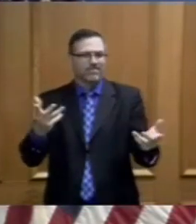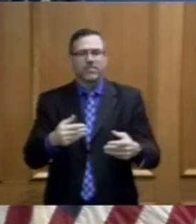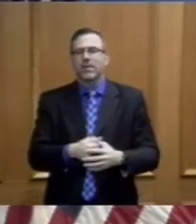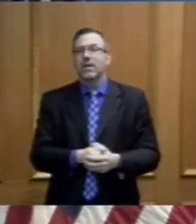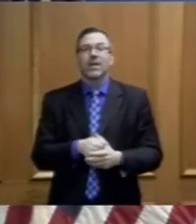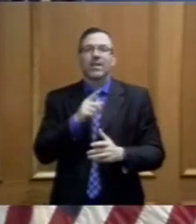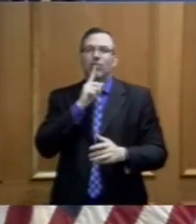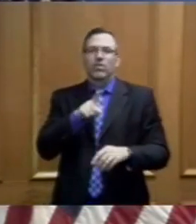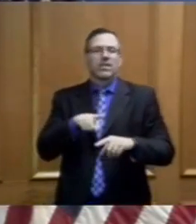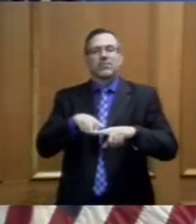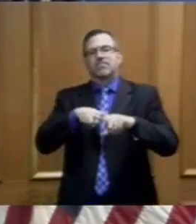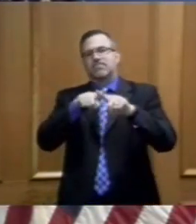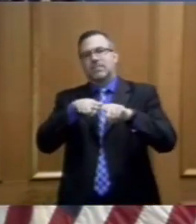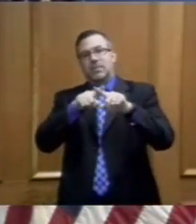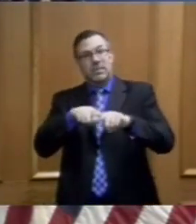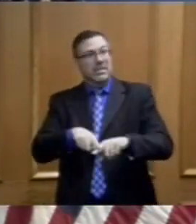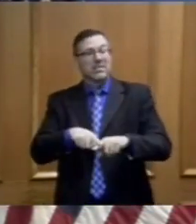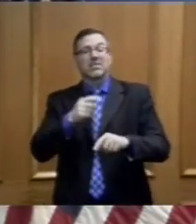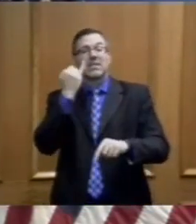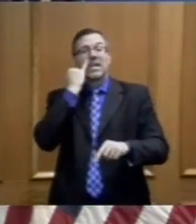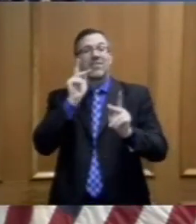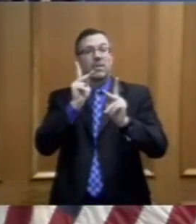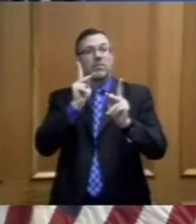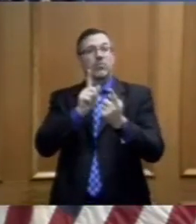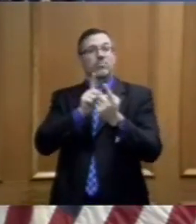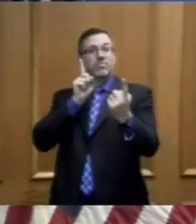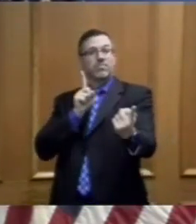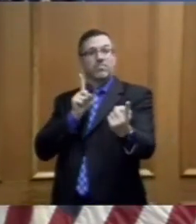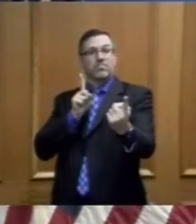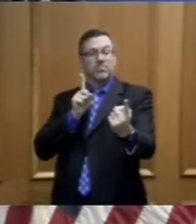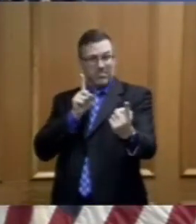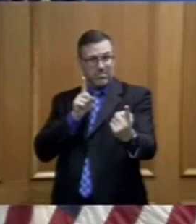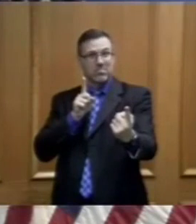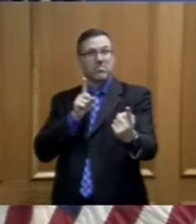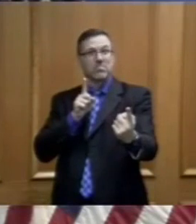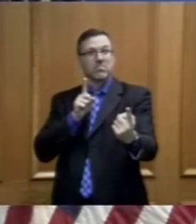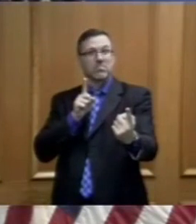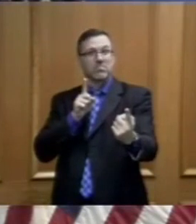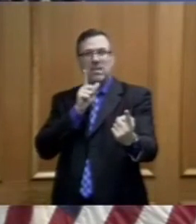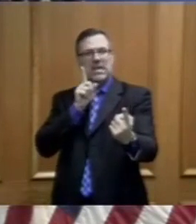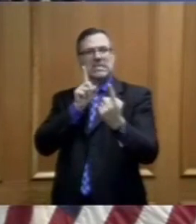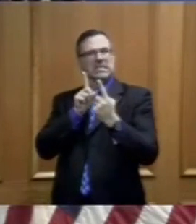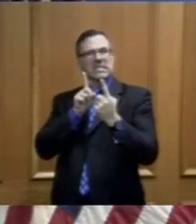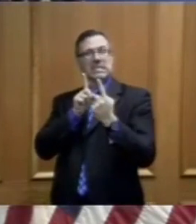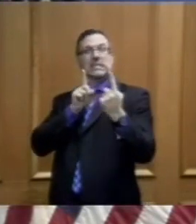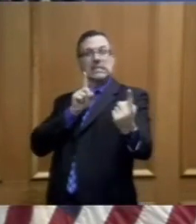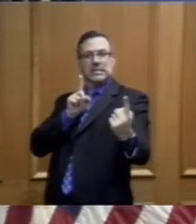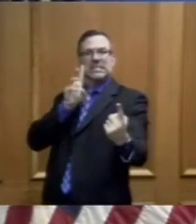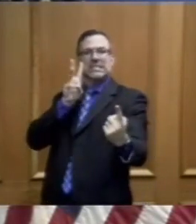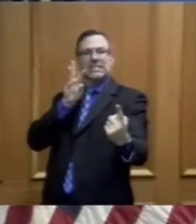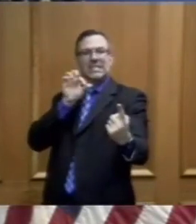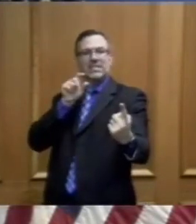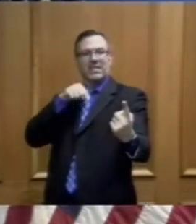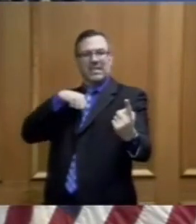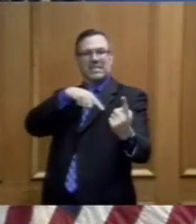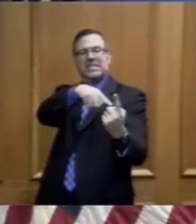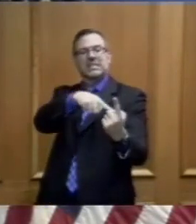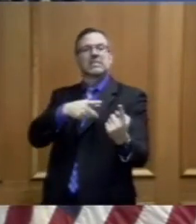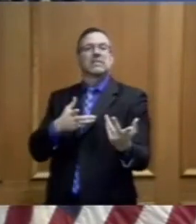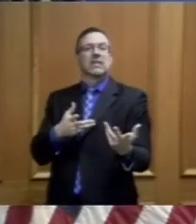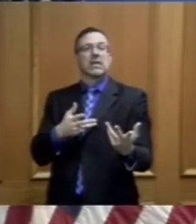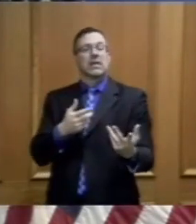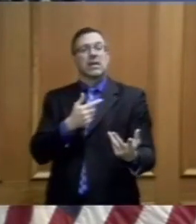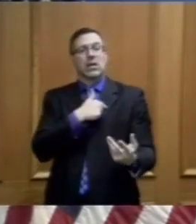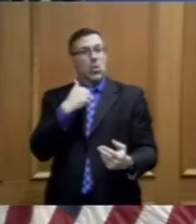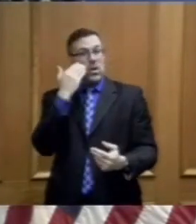the effects of social distancing. We know it works. We know that the strengthening of this order may